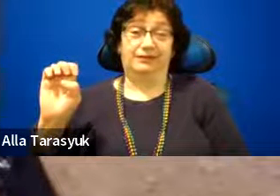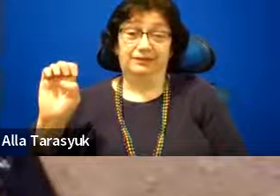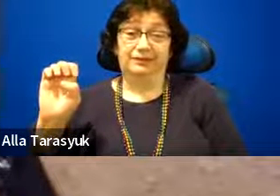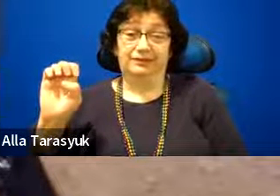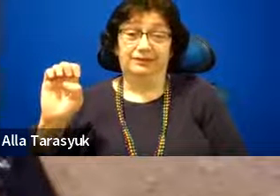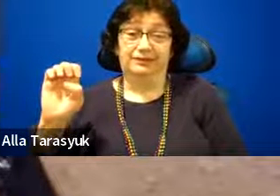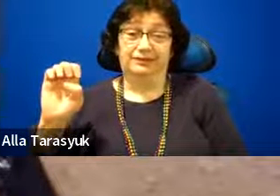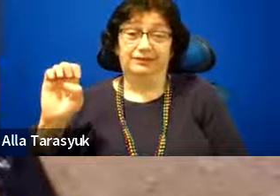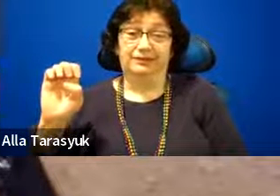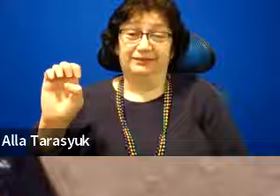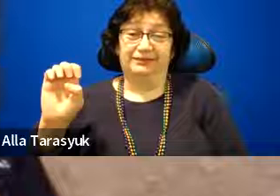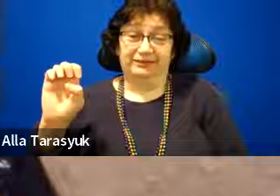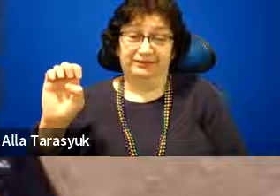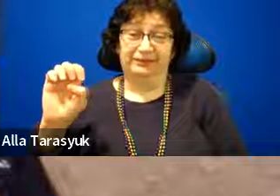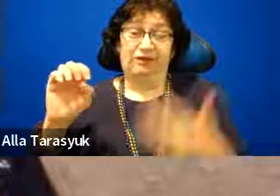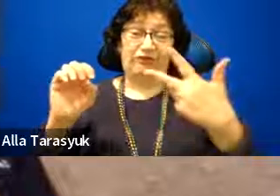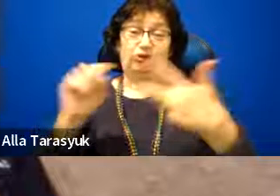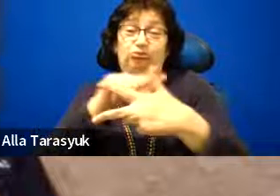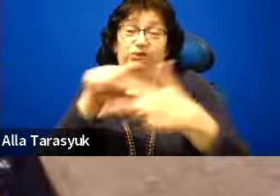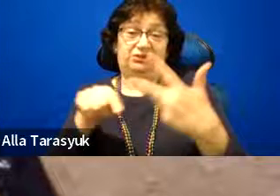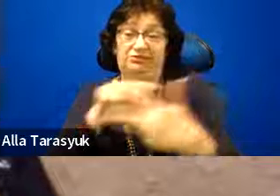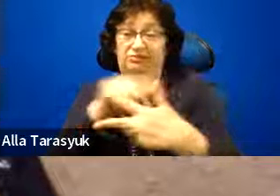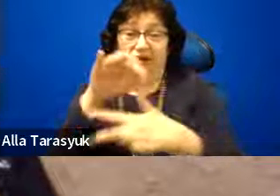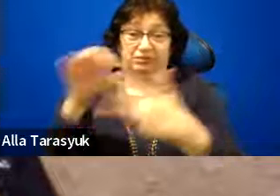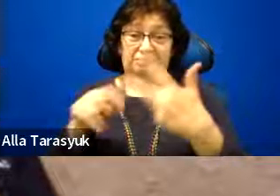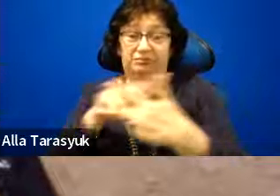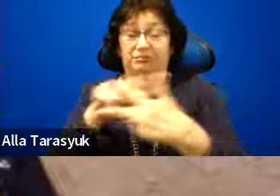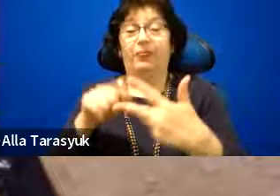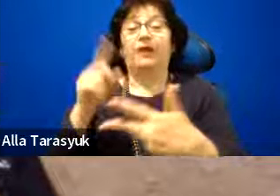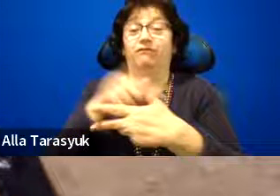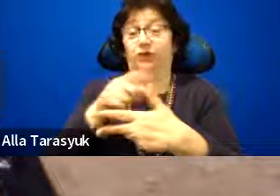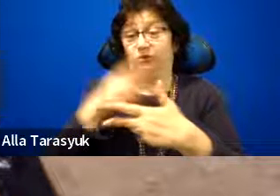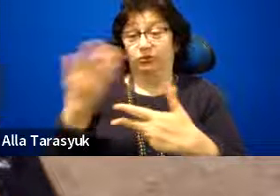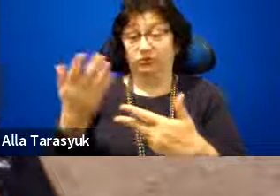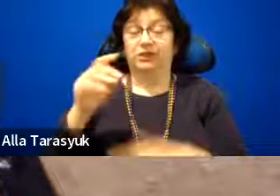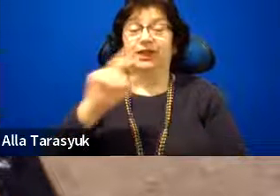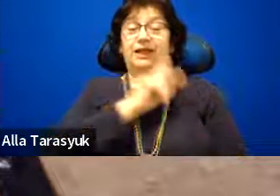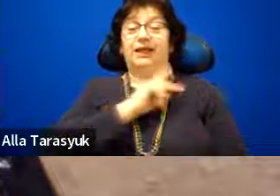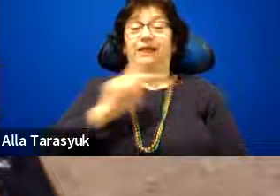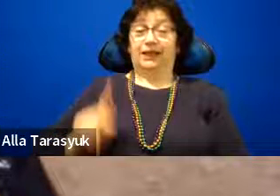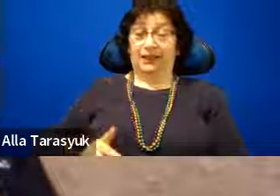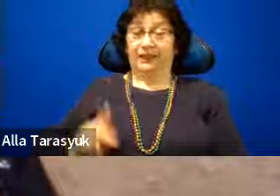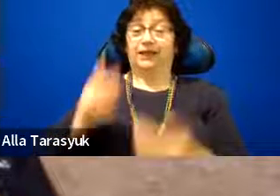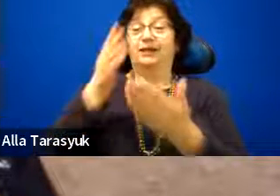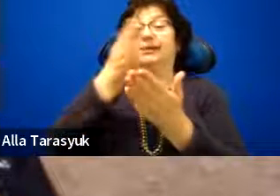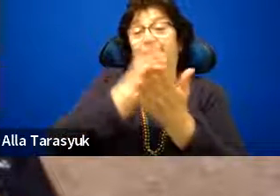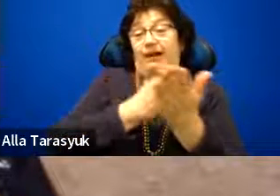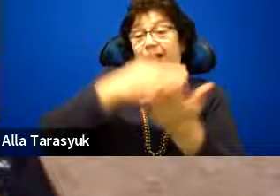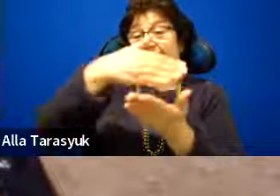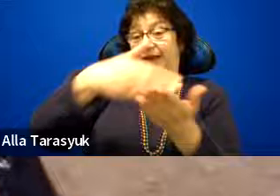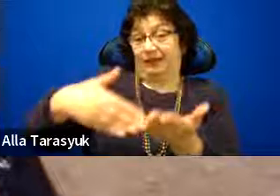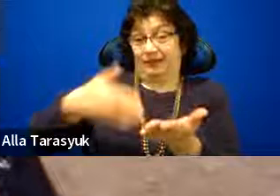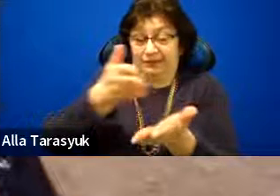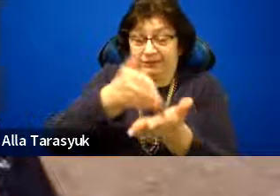king, and then you can spell cake. 3 different ways to sign it. So the first one again is